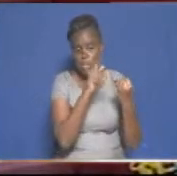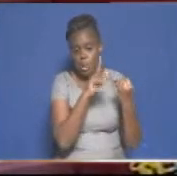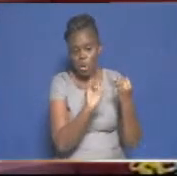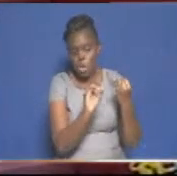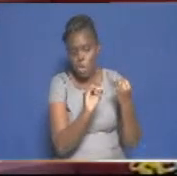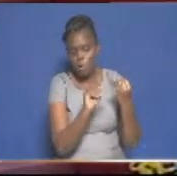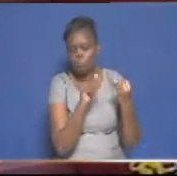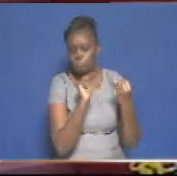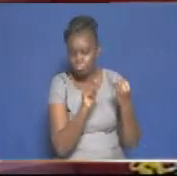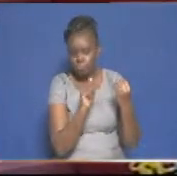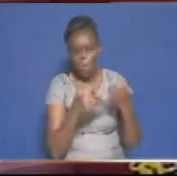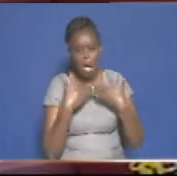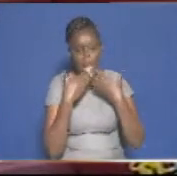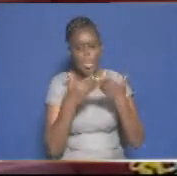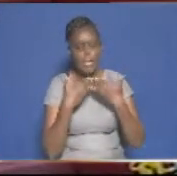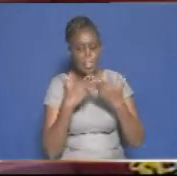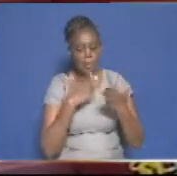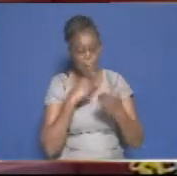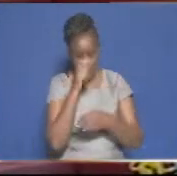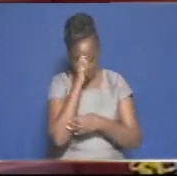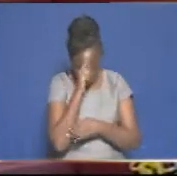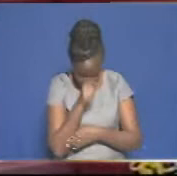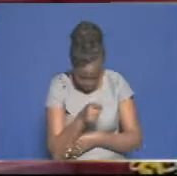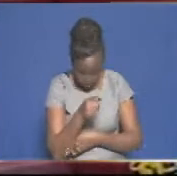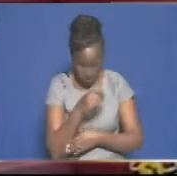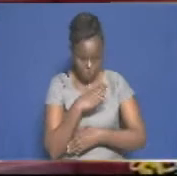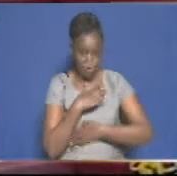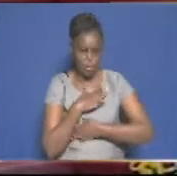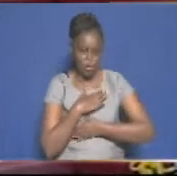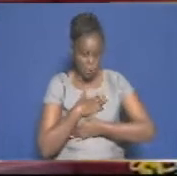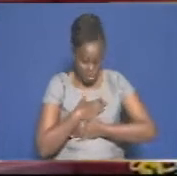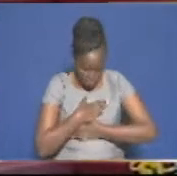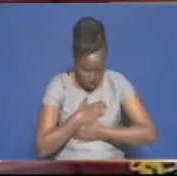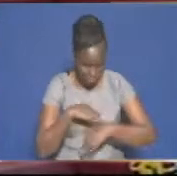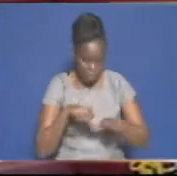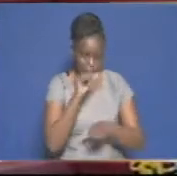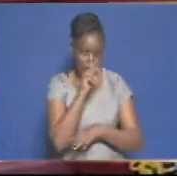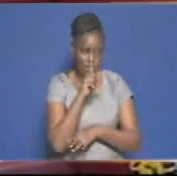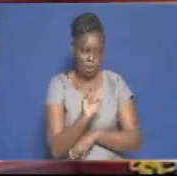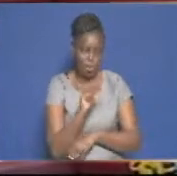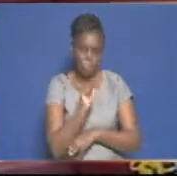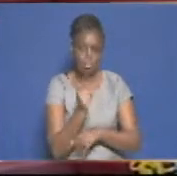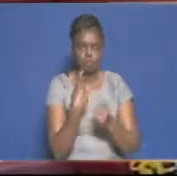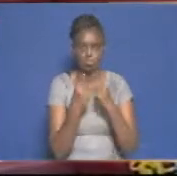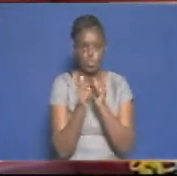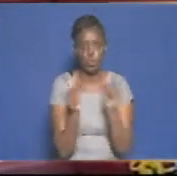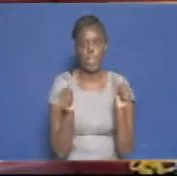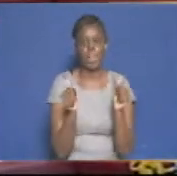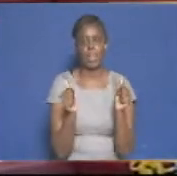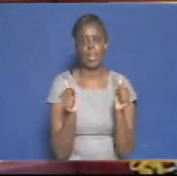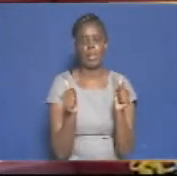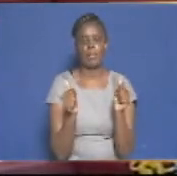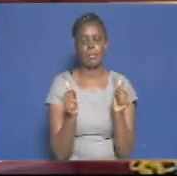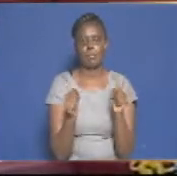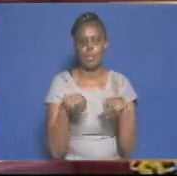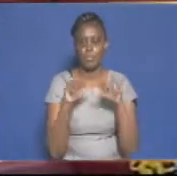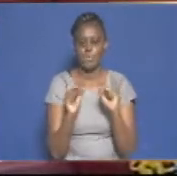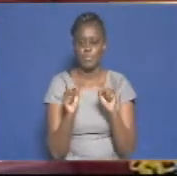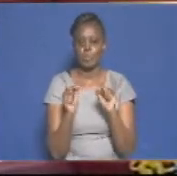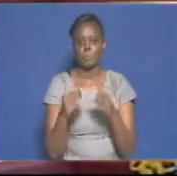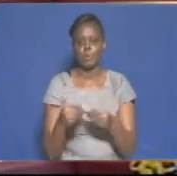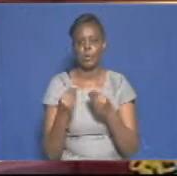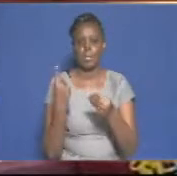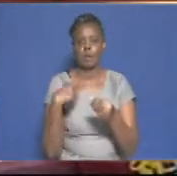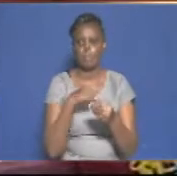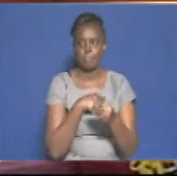answer for that. And I respected Jacob for the ile mambo ambaye alikuwa akitoa wakati ule ya kuweza kutupatia